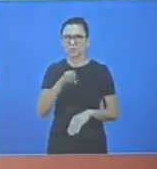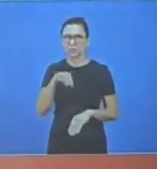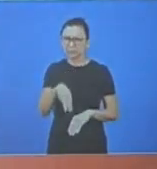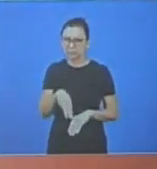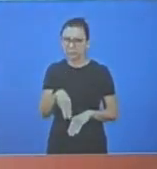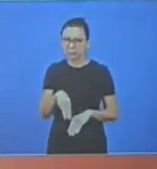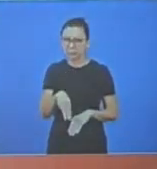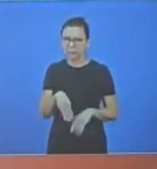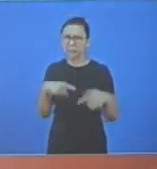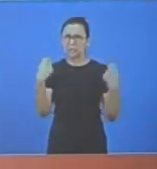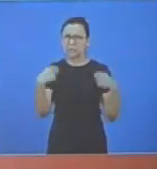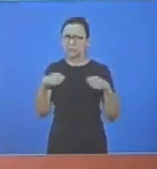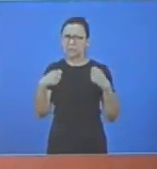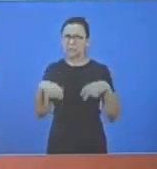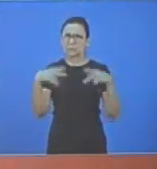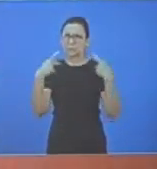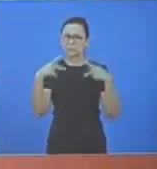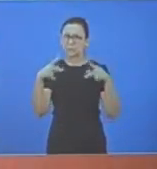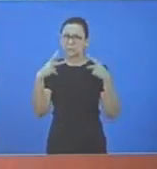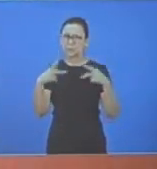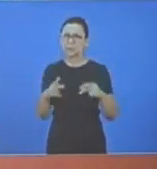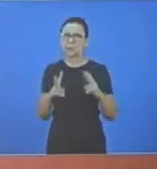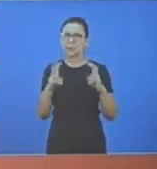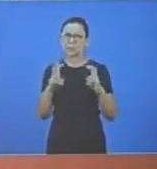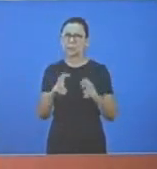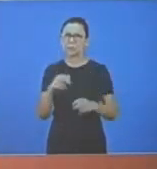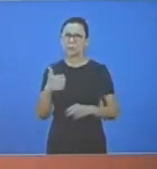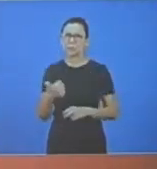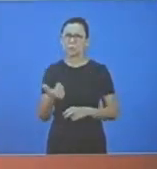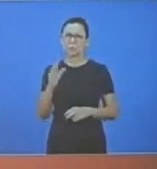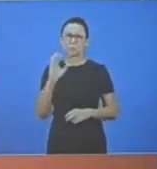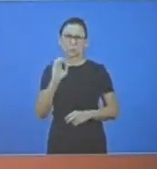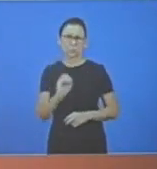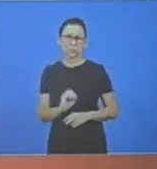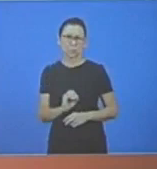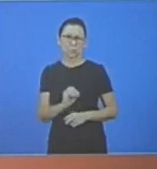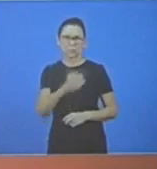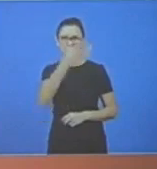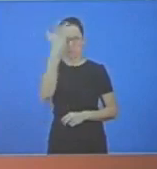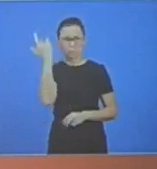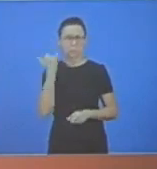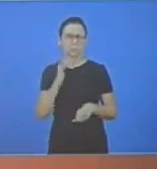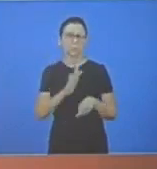The widow of 9 or the 10 leprosies?